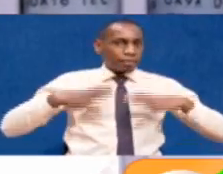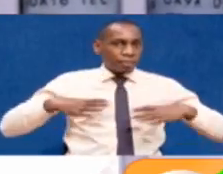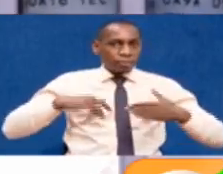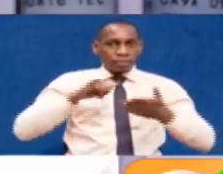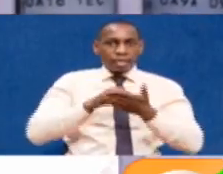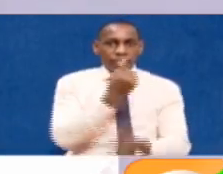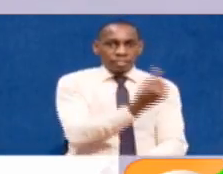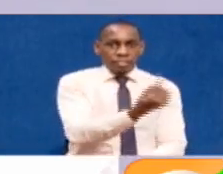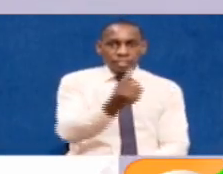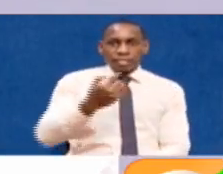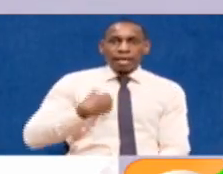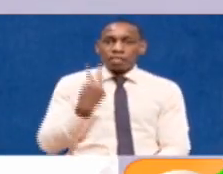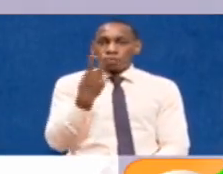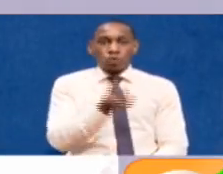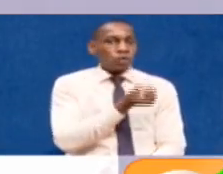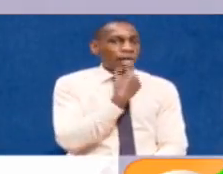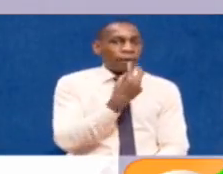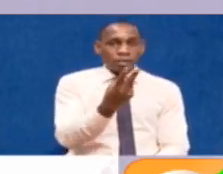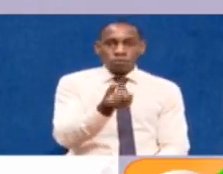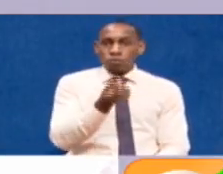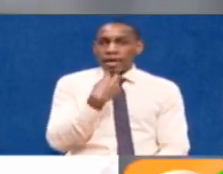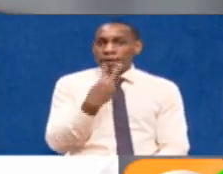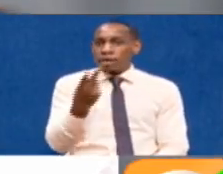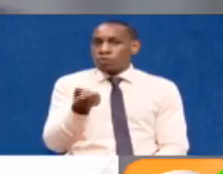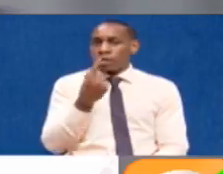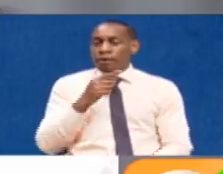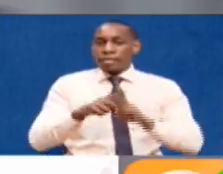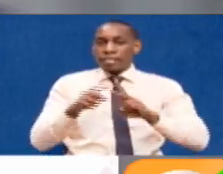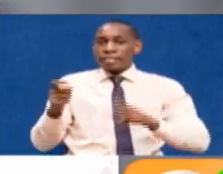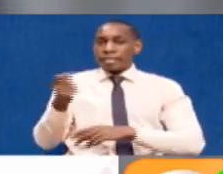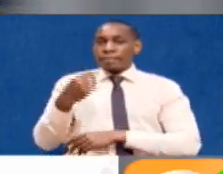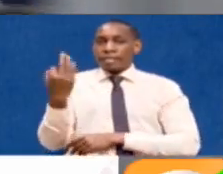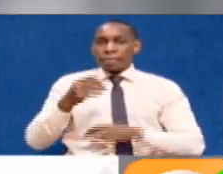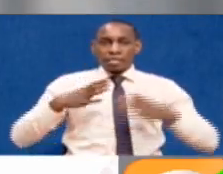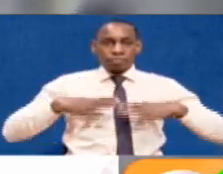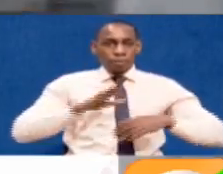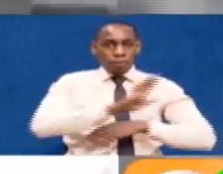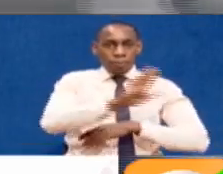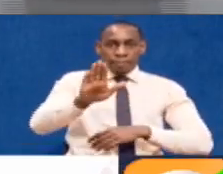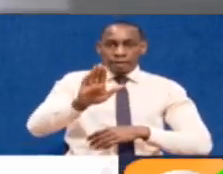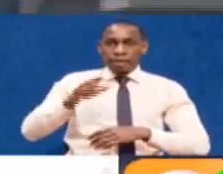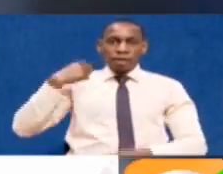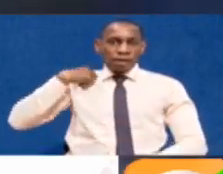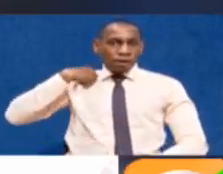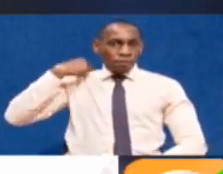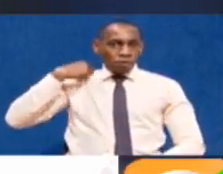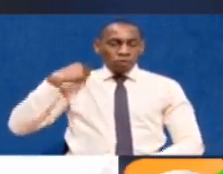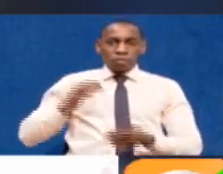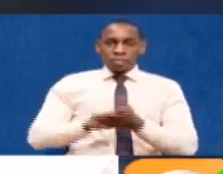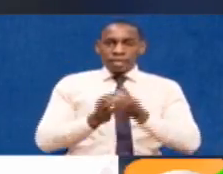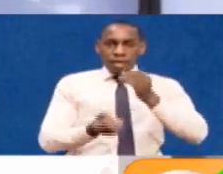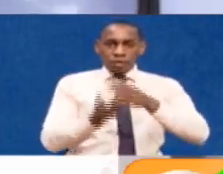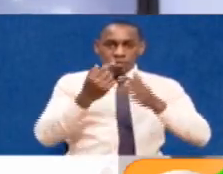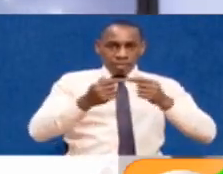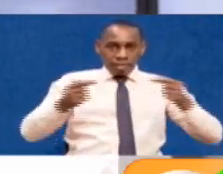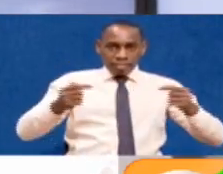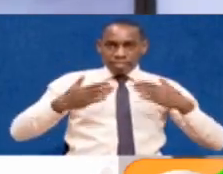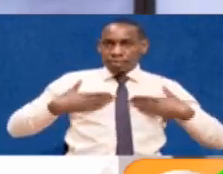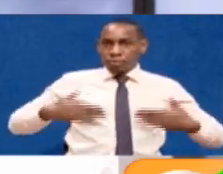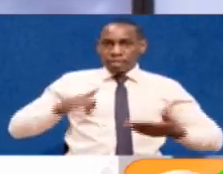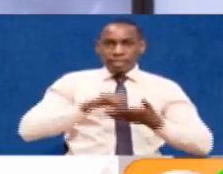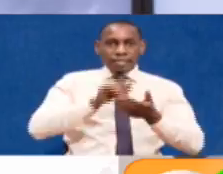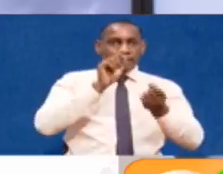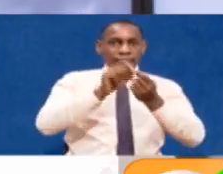people who each received 2 doses of the vaccine starting in March. Those people, healthy volunteers, made antibodies that were then tested